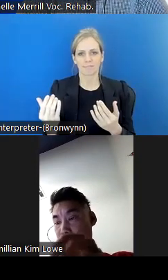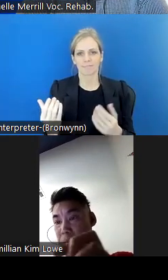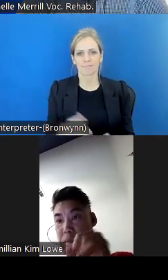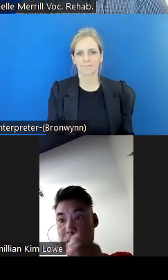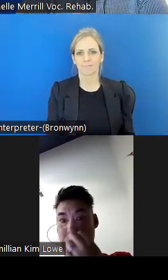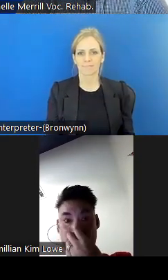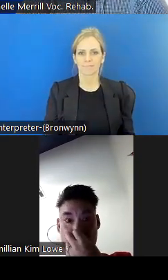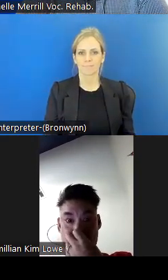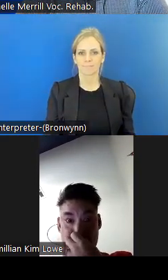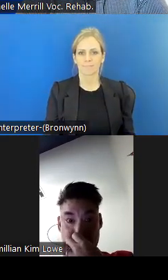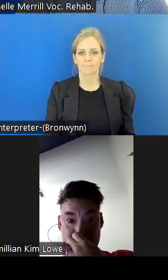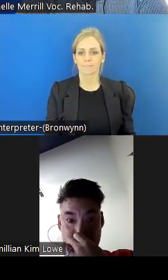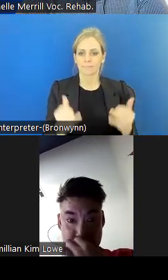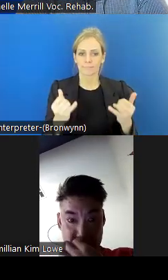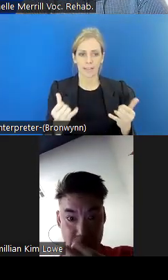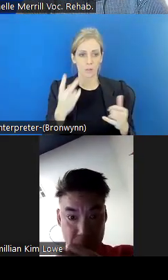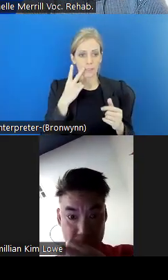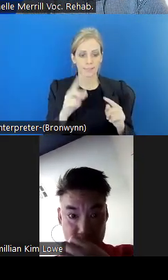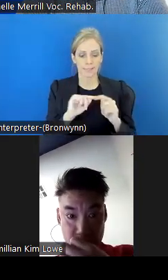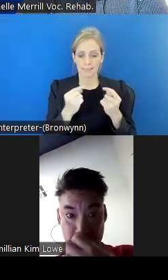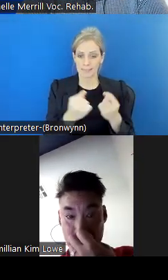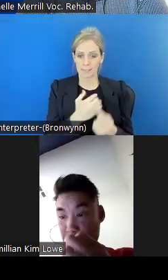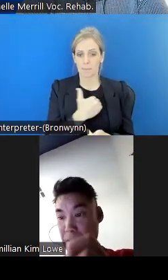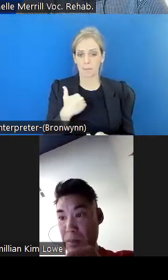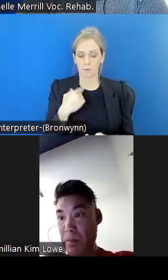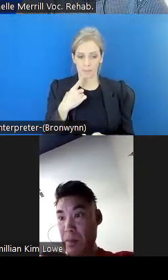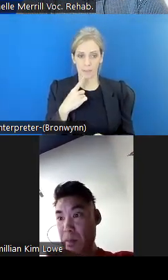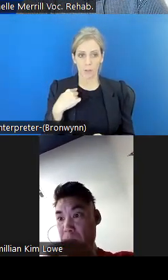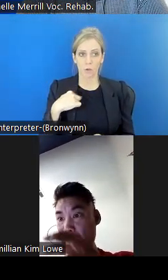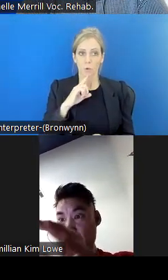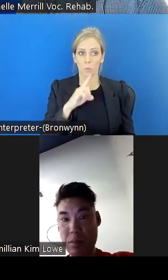some, again, of the team members that we are introducing on our social media,